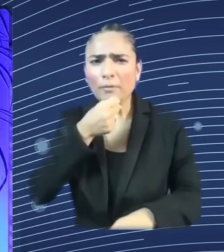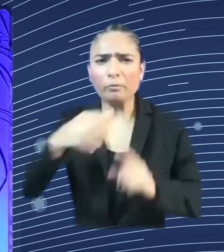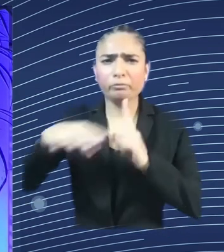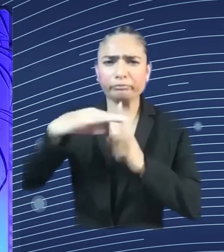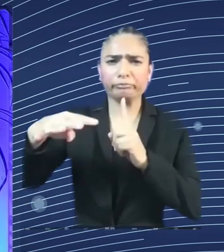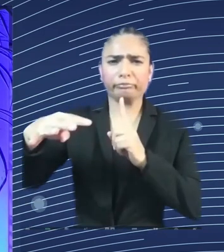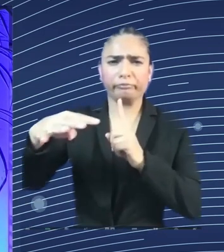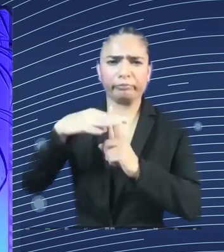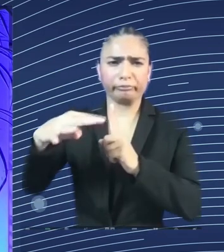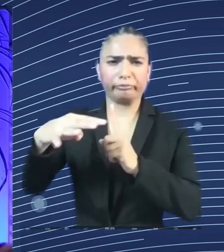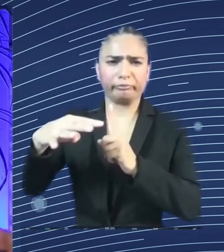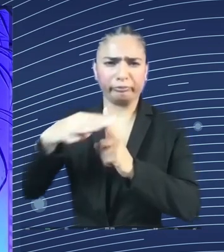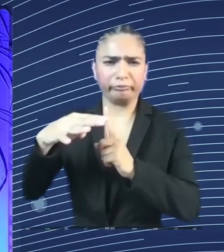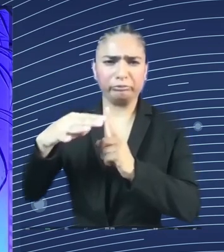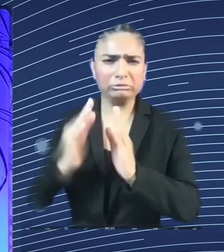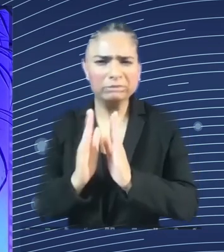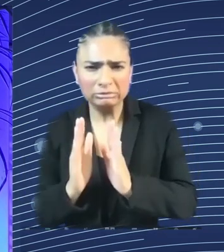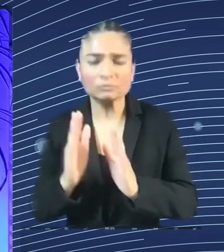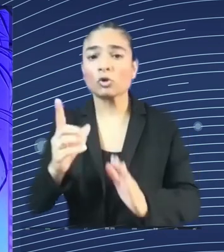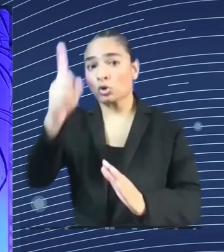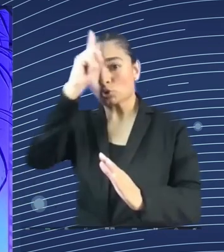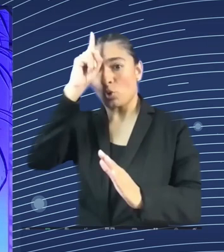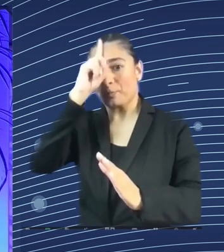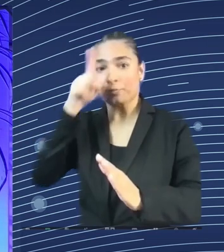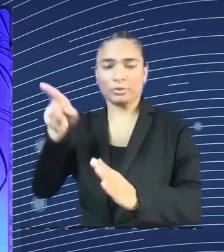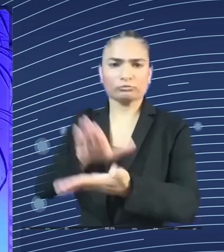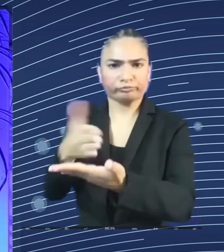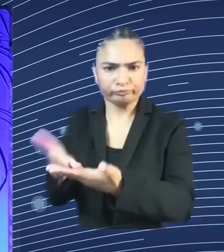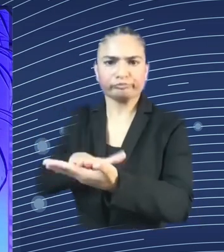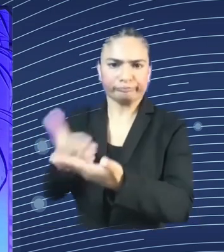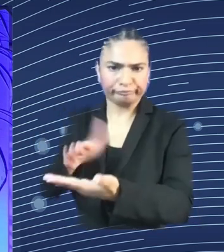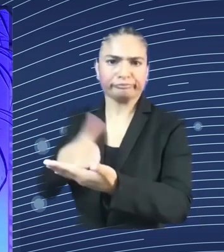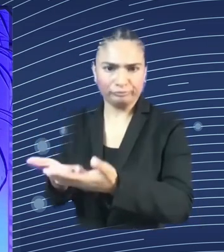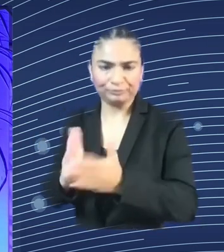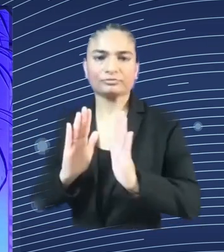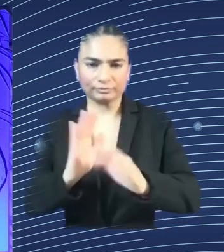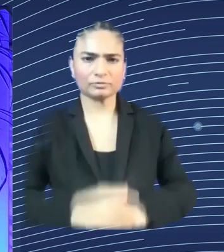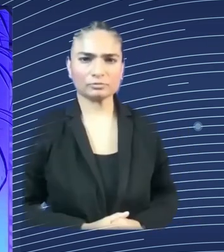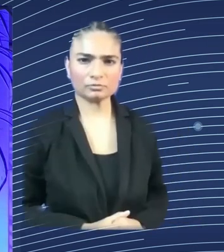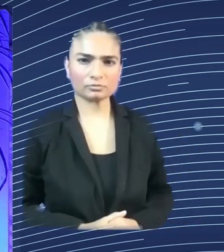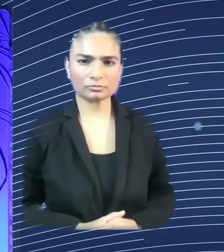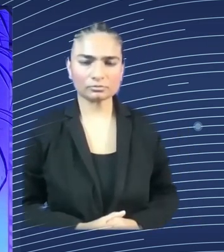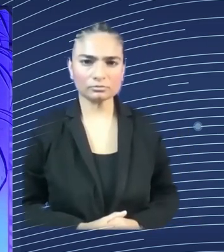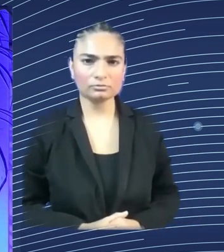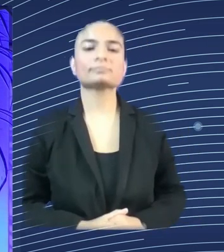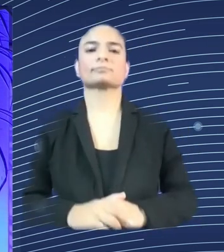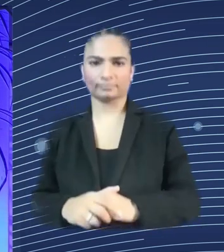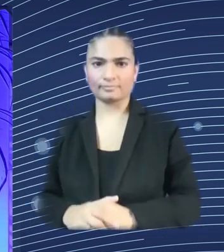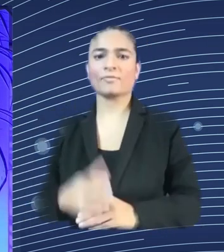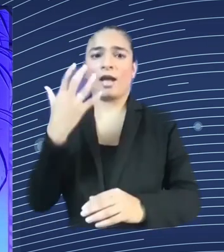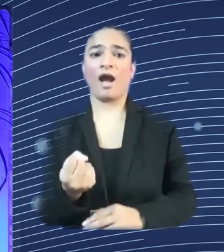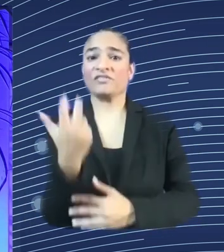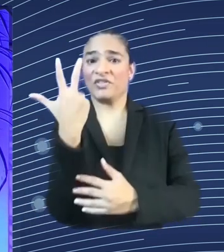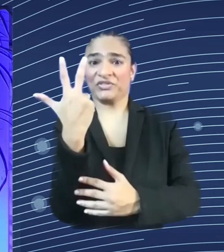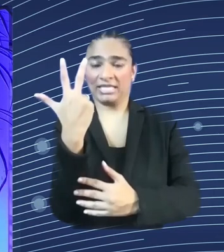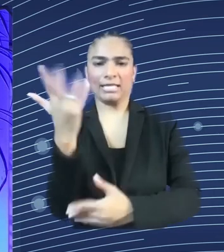there'll be three short presentations, and they will be followed by an open discussion with all